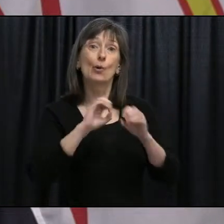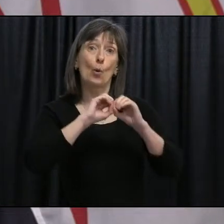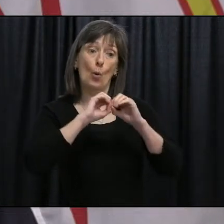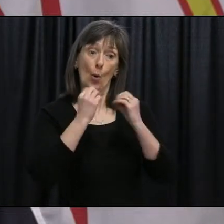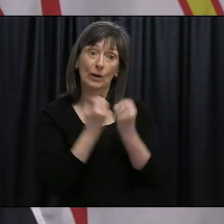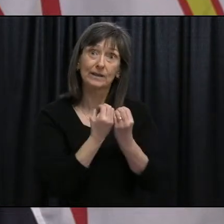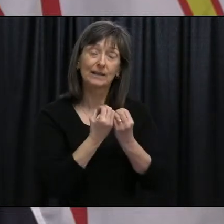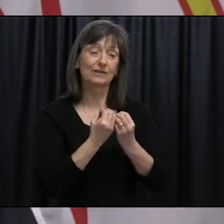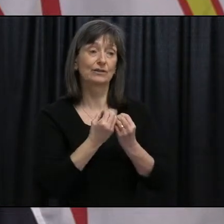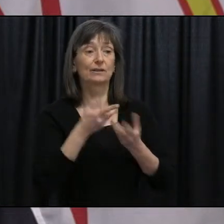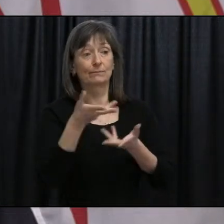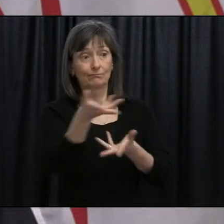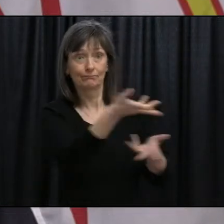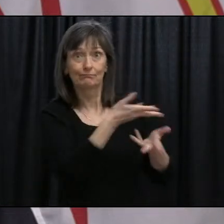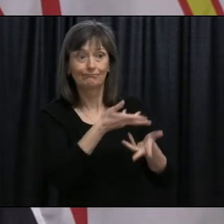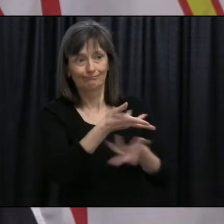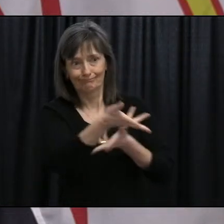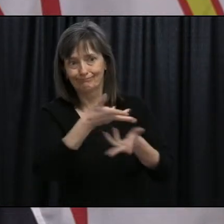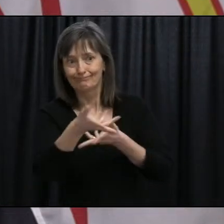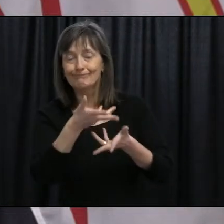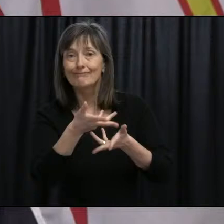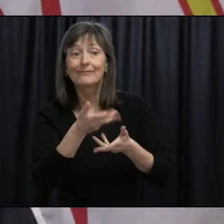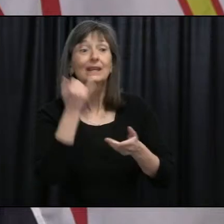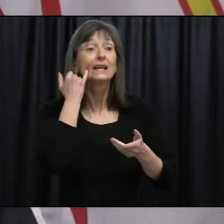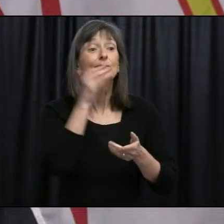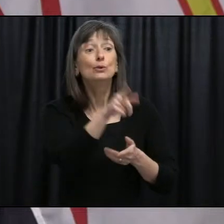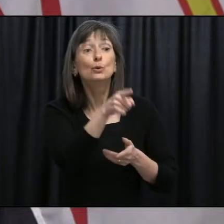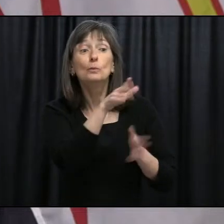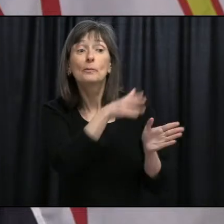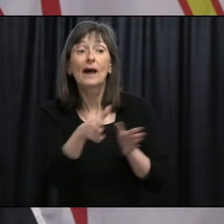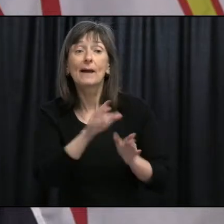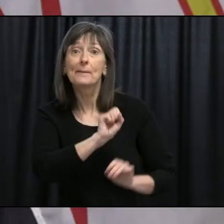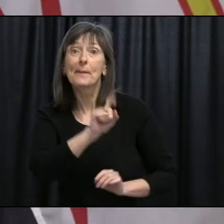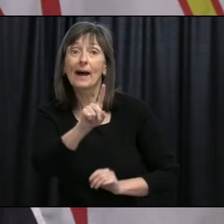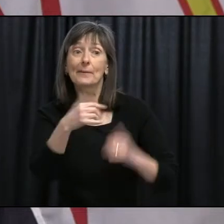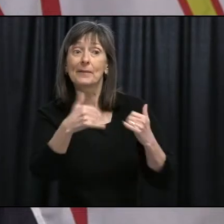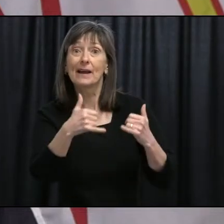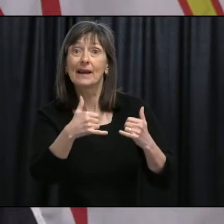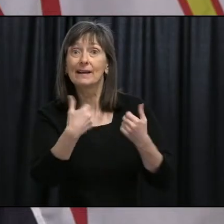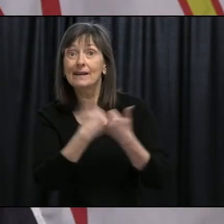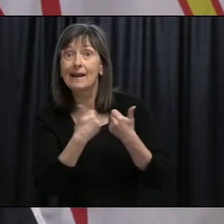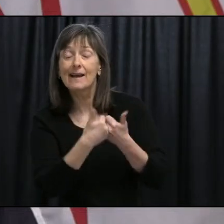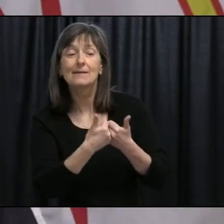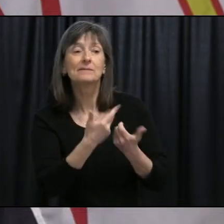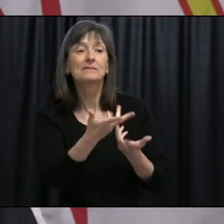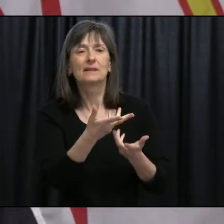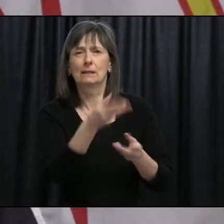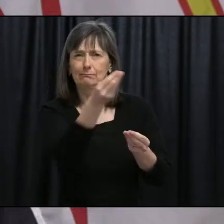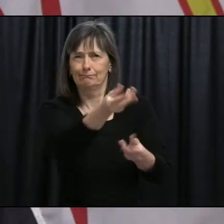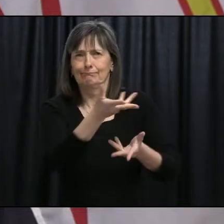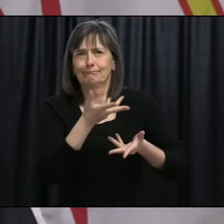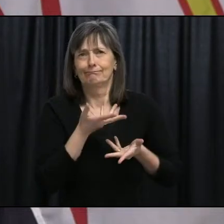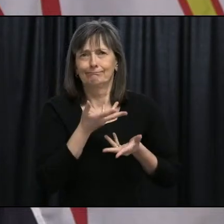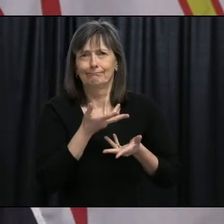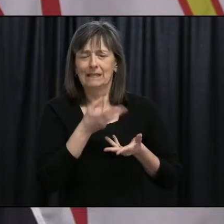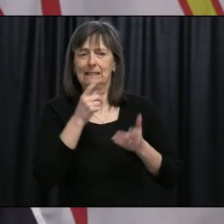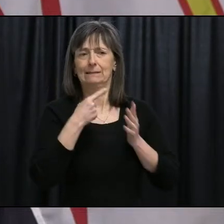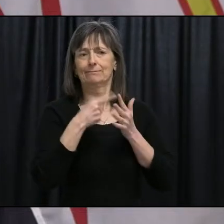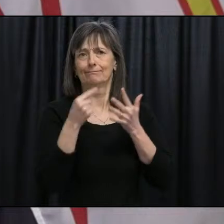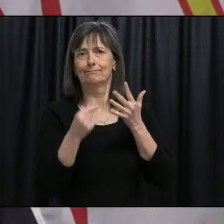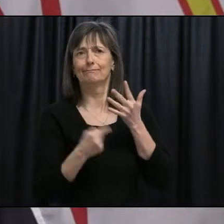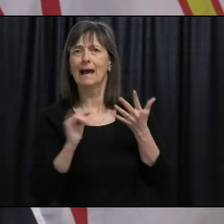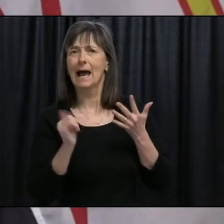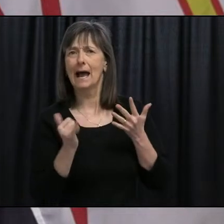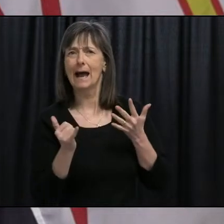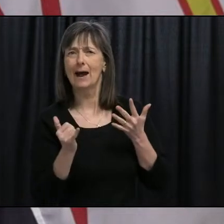requesting that they submit return to play plans. These plans will need to look somewhat different than the return to play plans from last year and